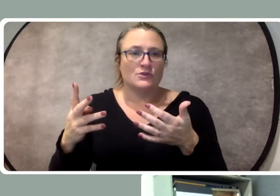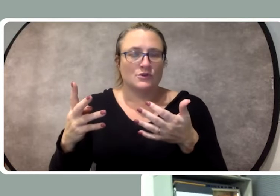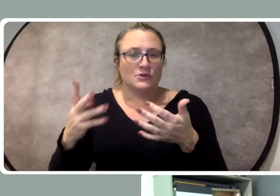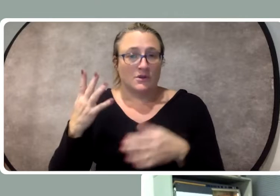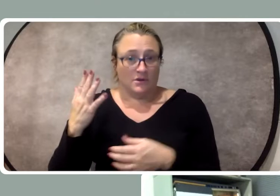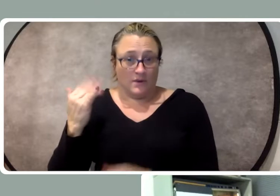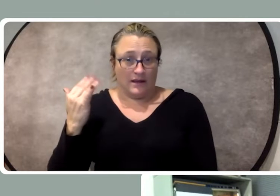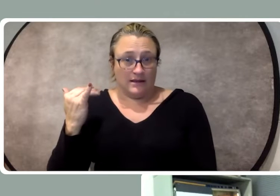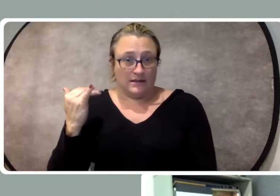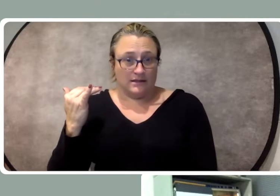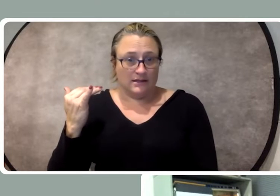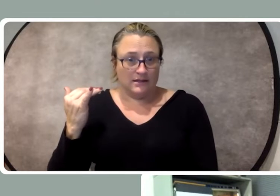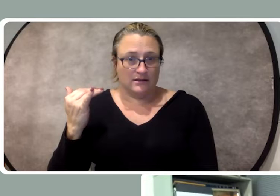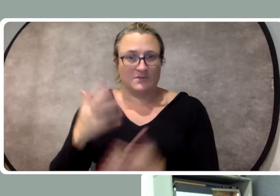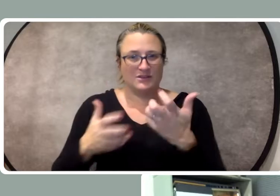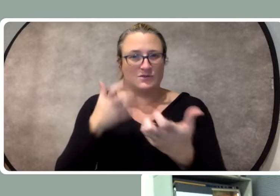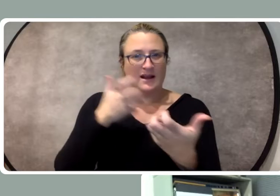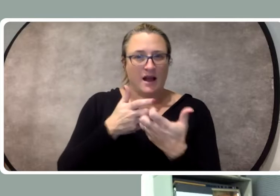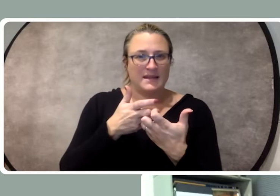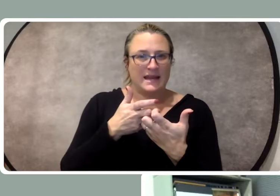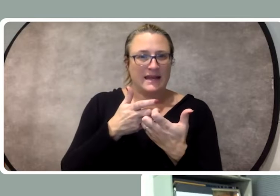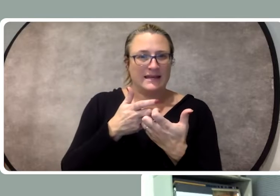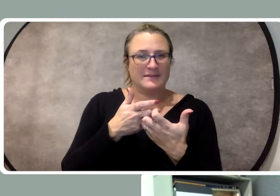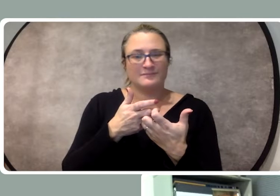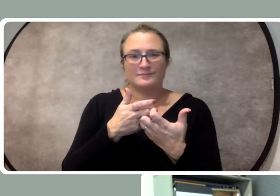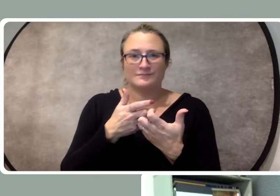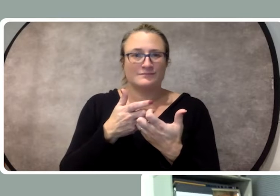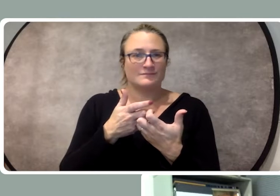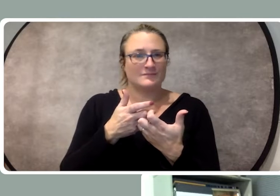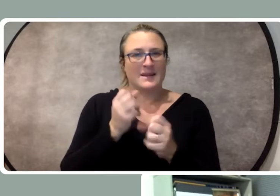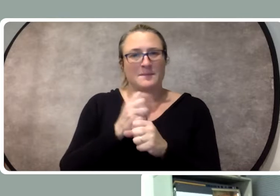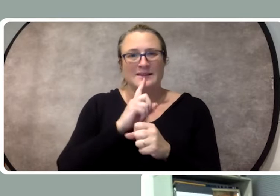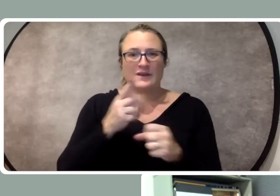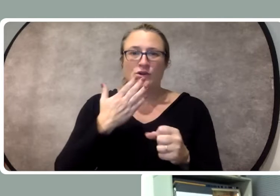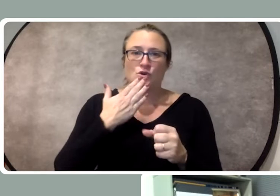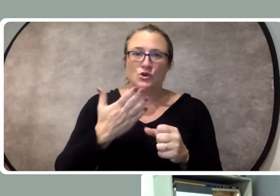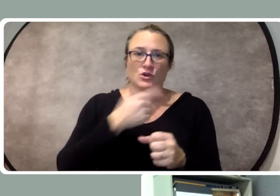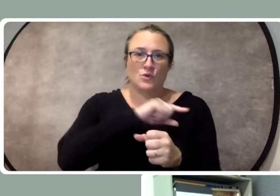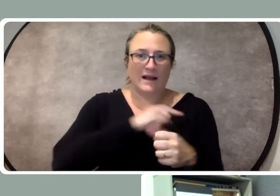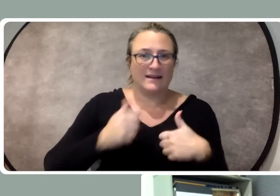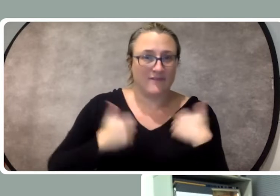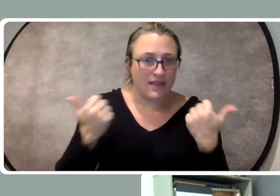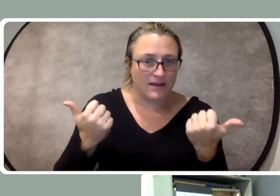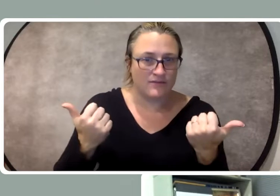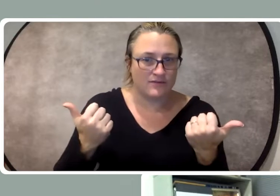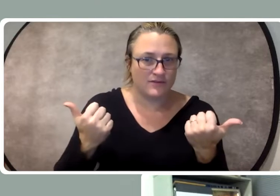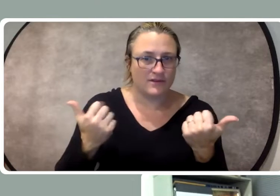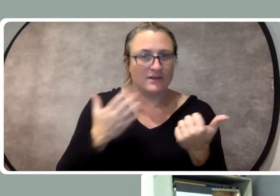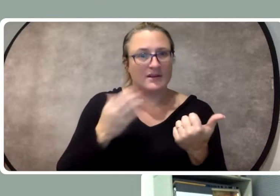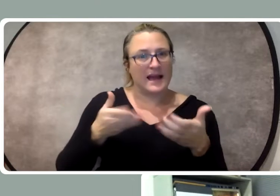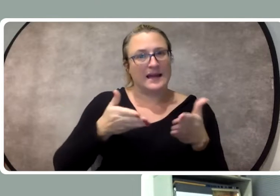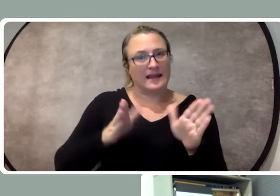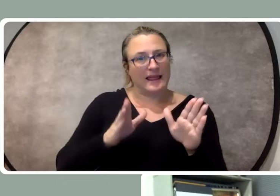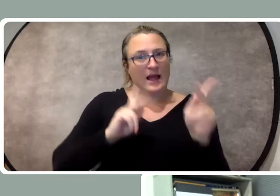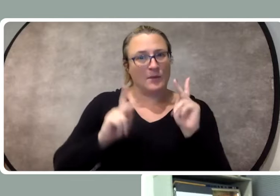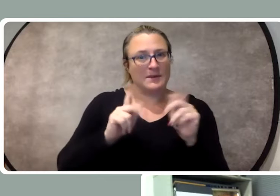to accommodate and allow for a good quality of life and allow patients to stay on treatment